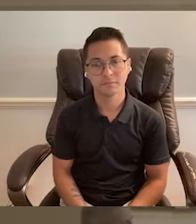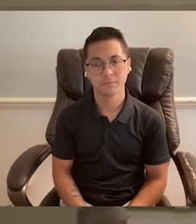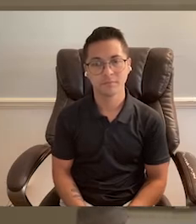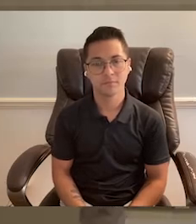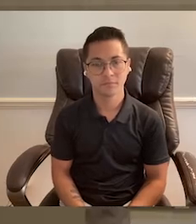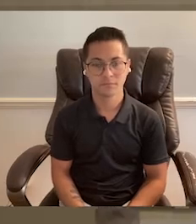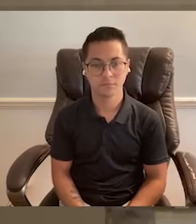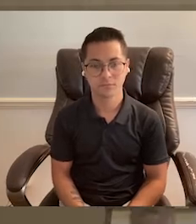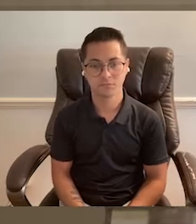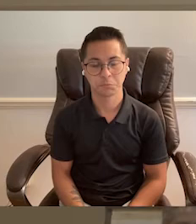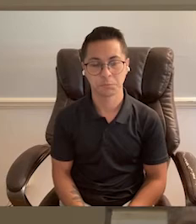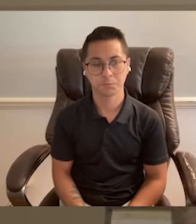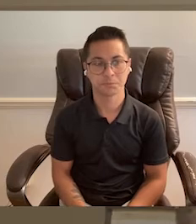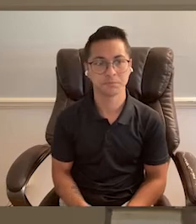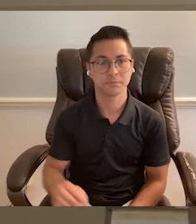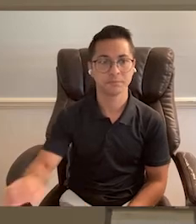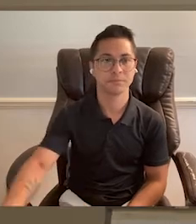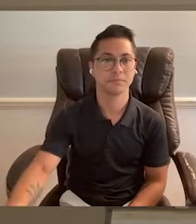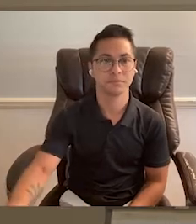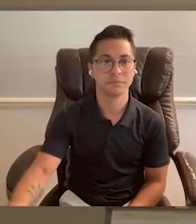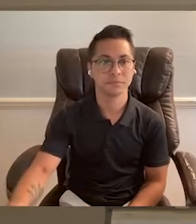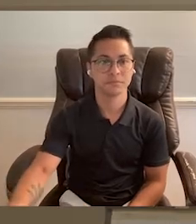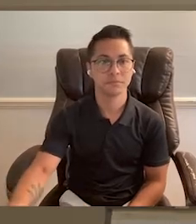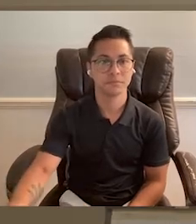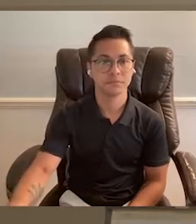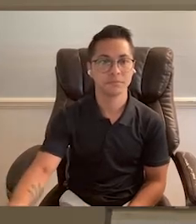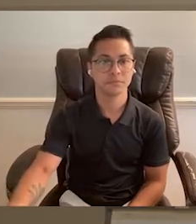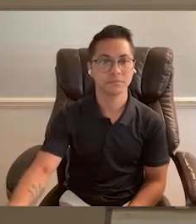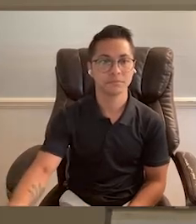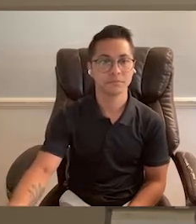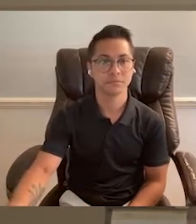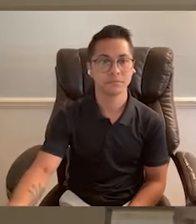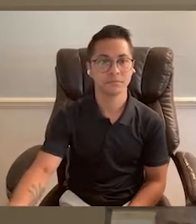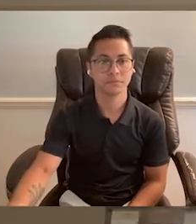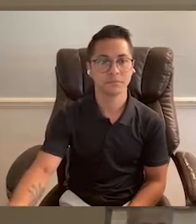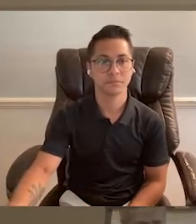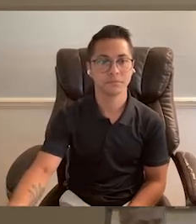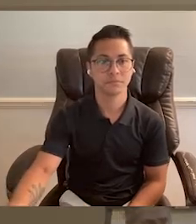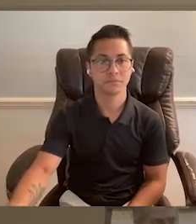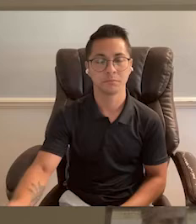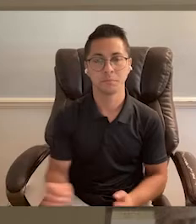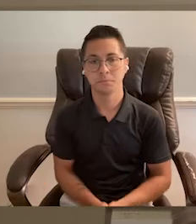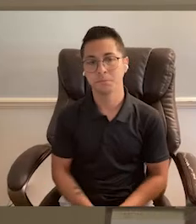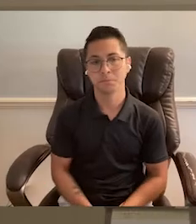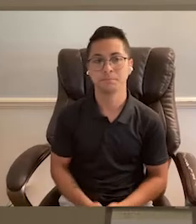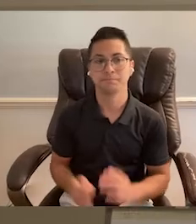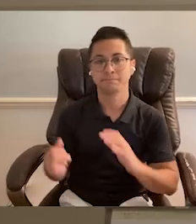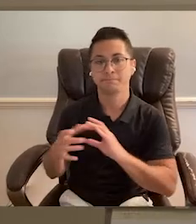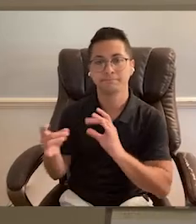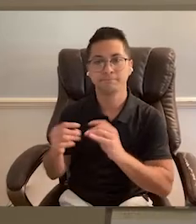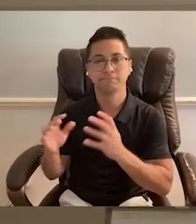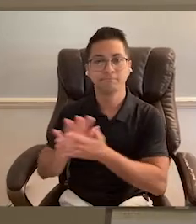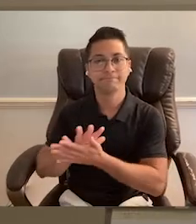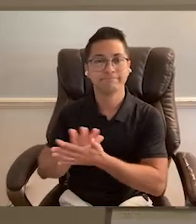today. And Dr. Stephanie Carey couldn't be here, but we're going to share some of the work that she does. So basically, I'm going to